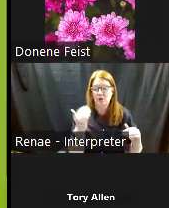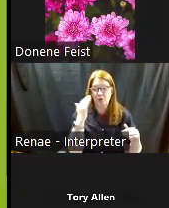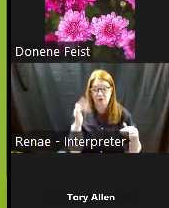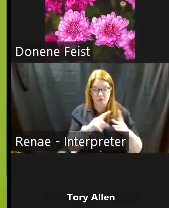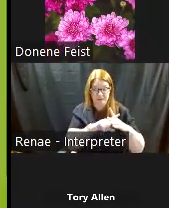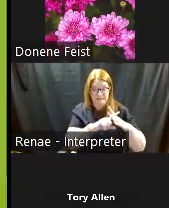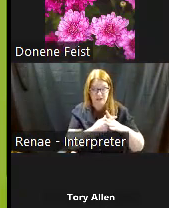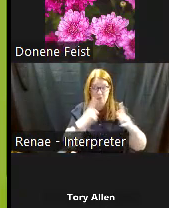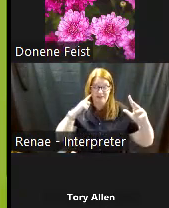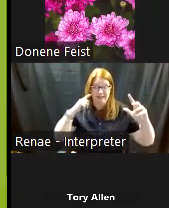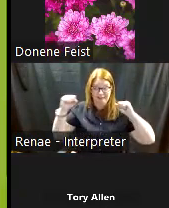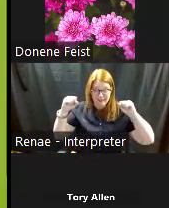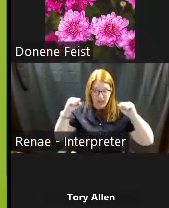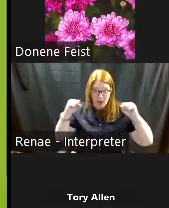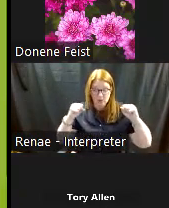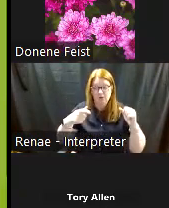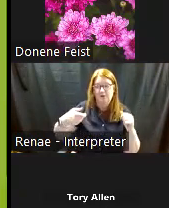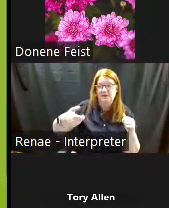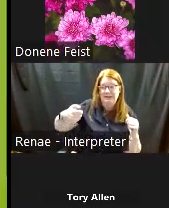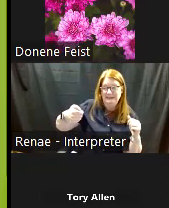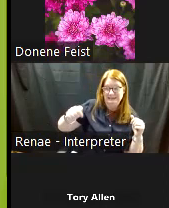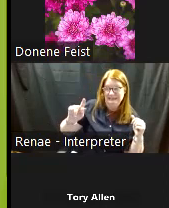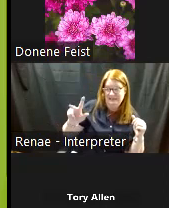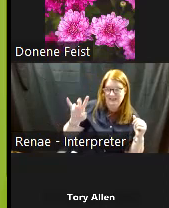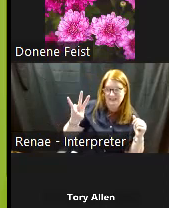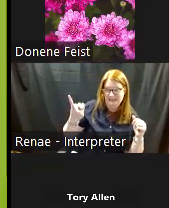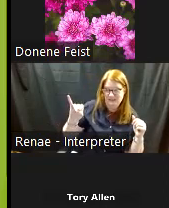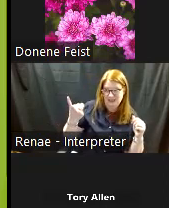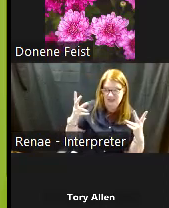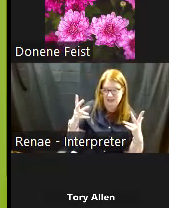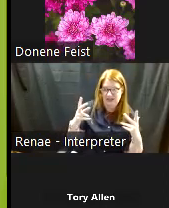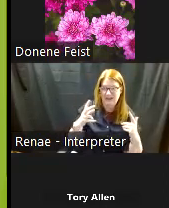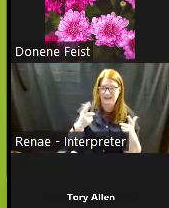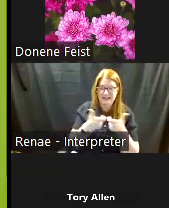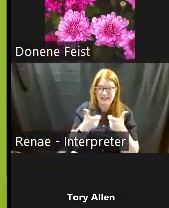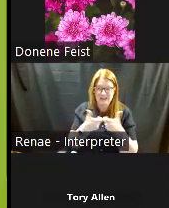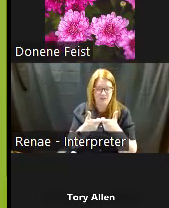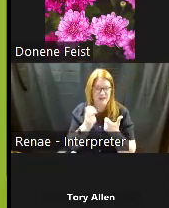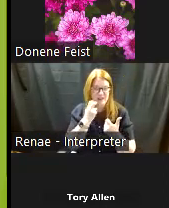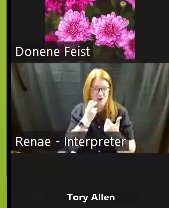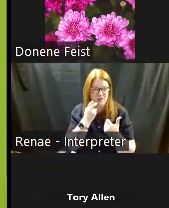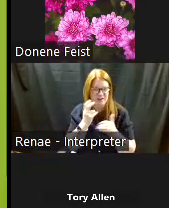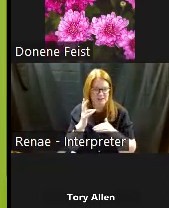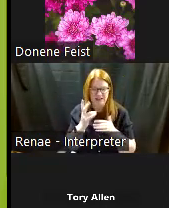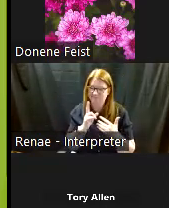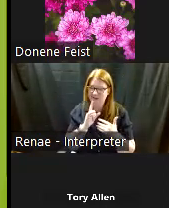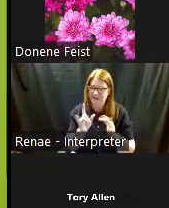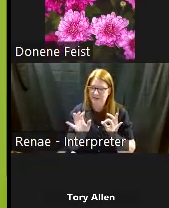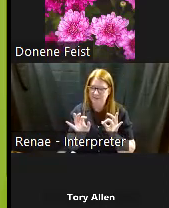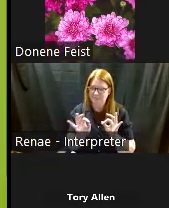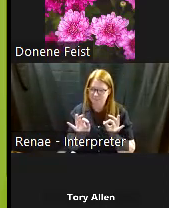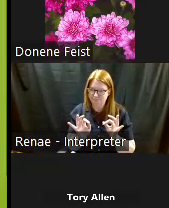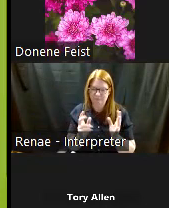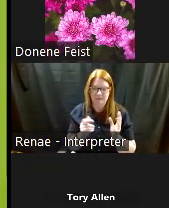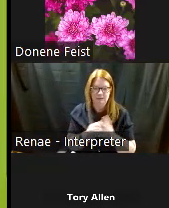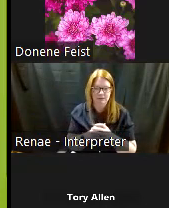Again, think TV volume up at 70, and that electrical activity in the nerve is pretty small, pretty minimal. So if I see